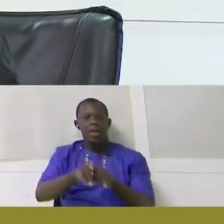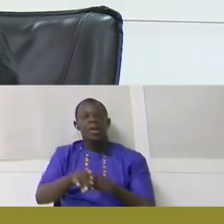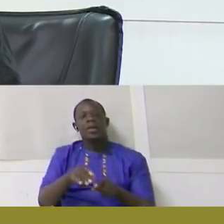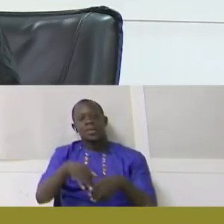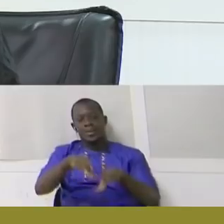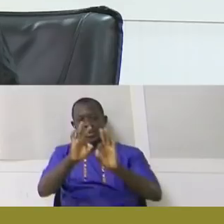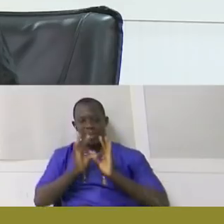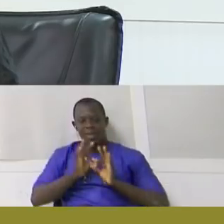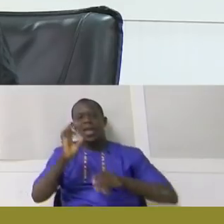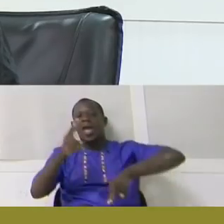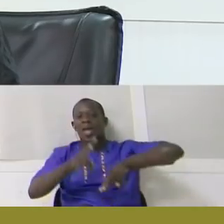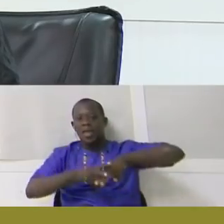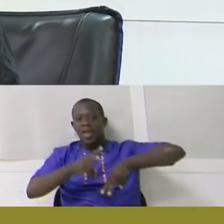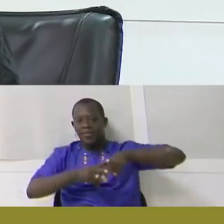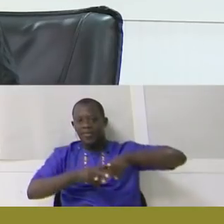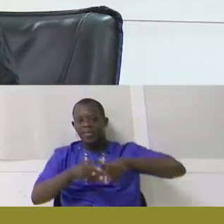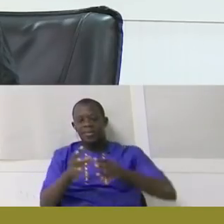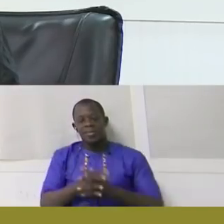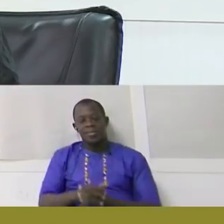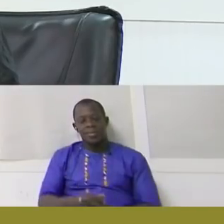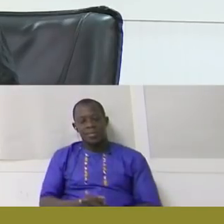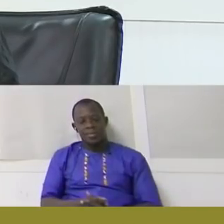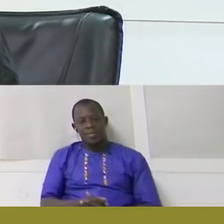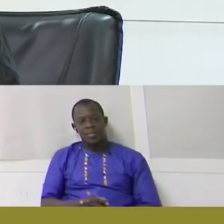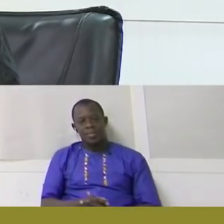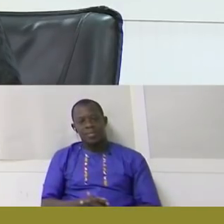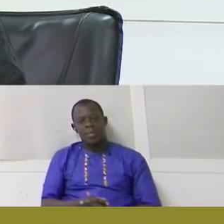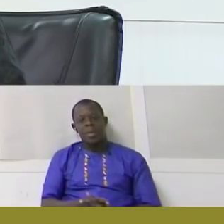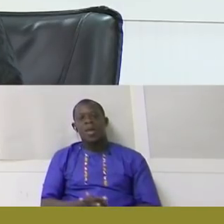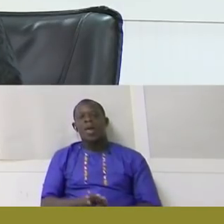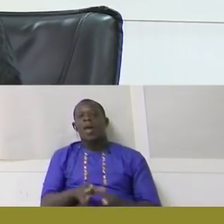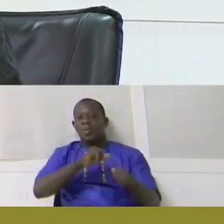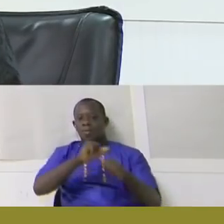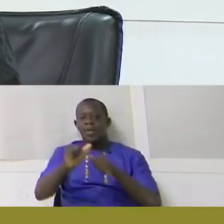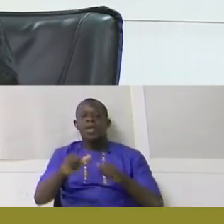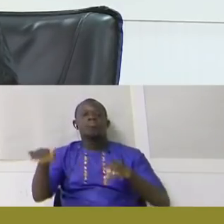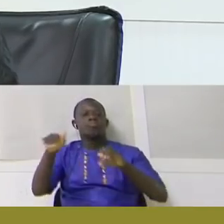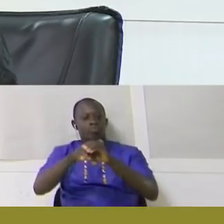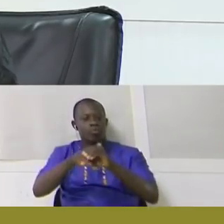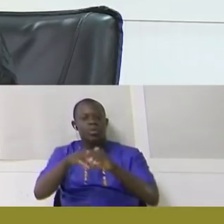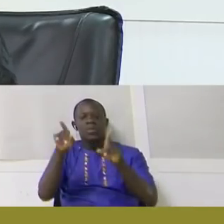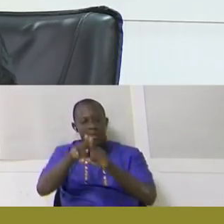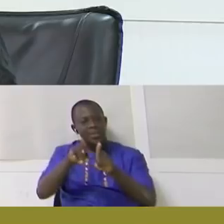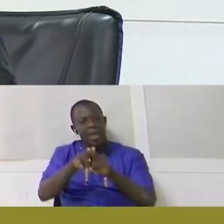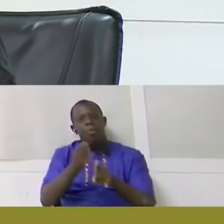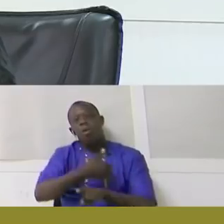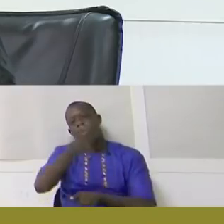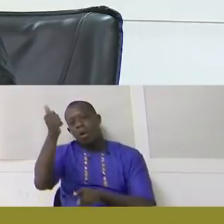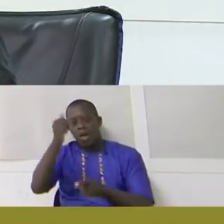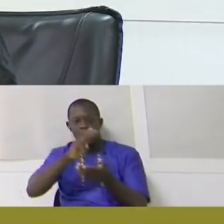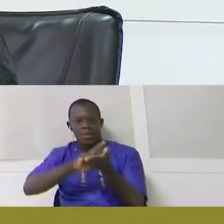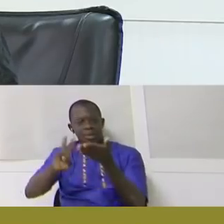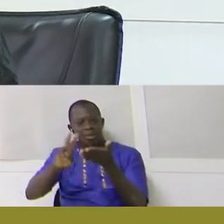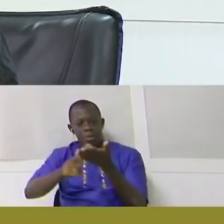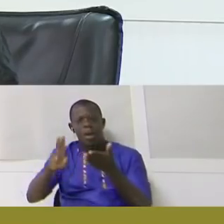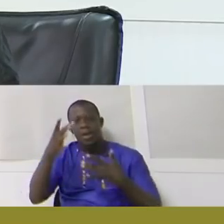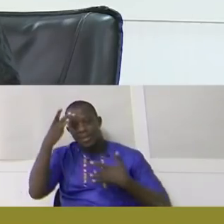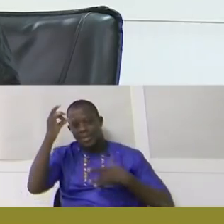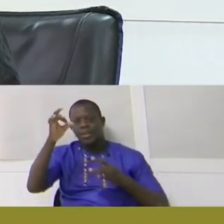HIV let them consider HIV ñu boole ko ci yenen febar yi and include it in